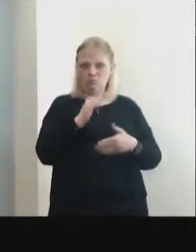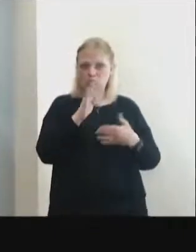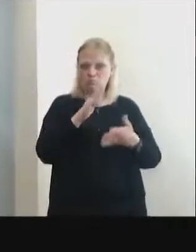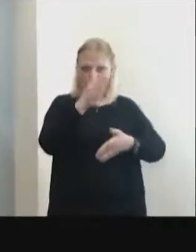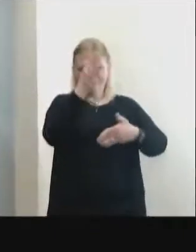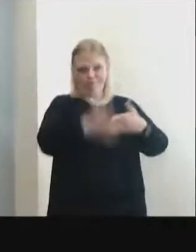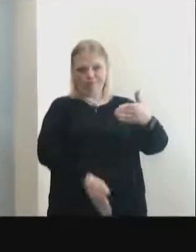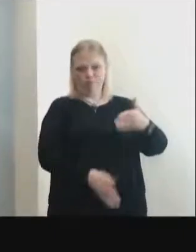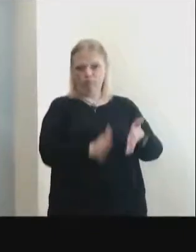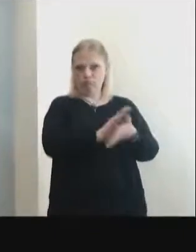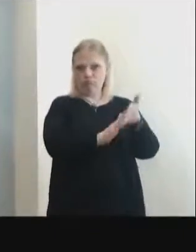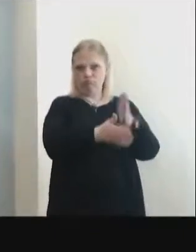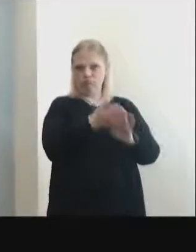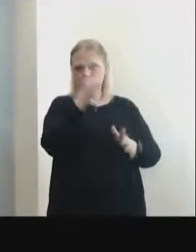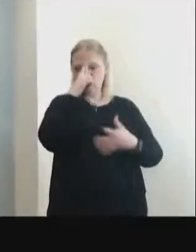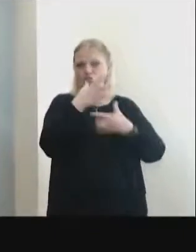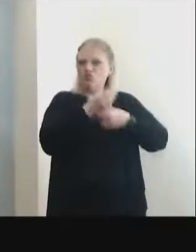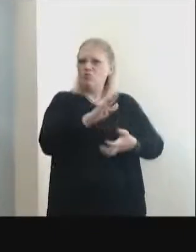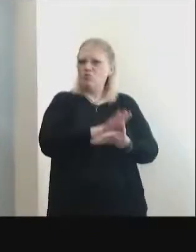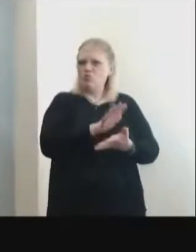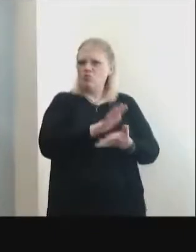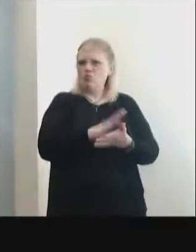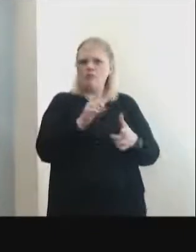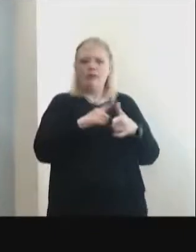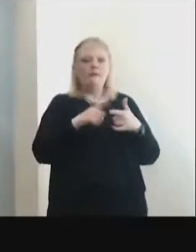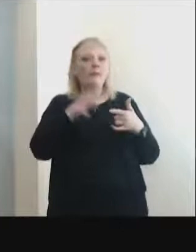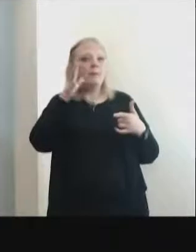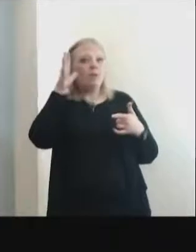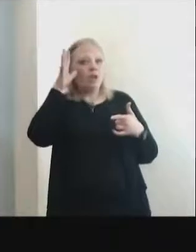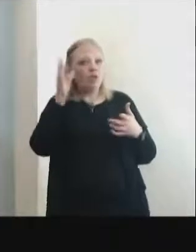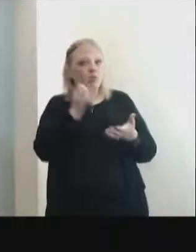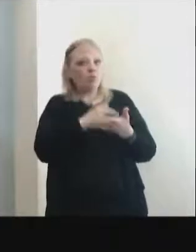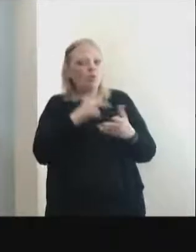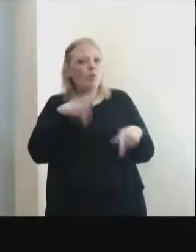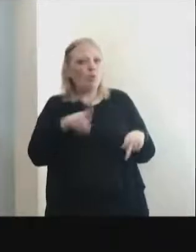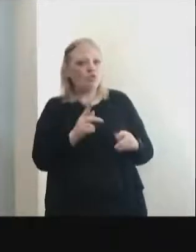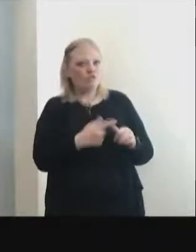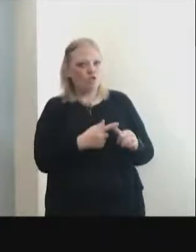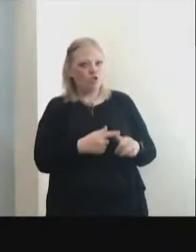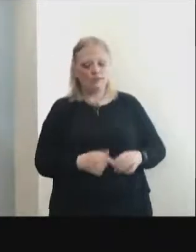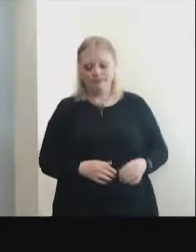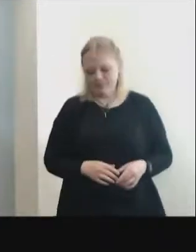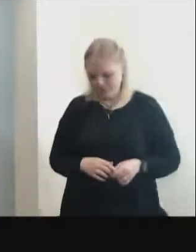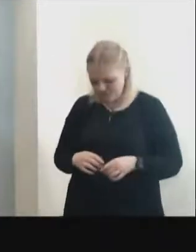done in a setting that they trust, having the parents' approval beforehand.